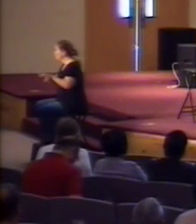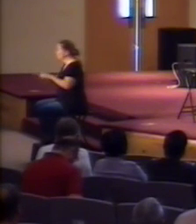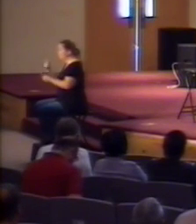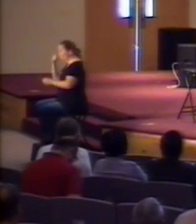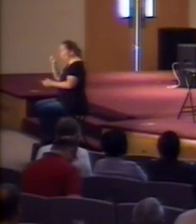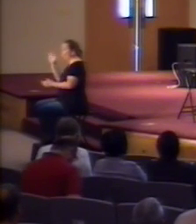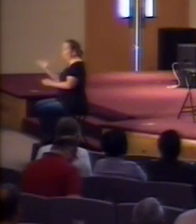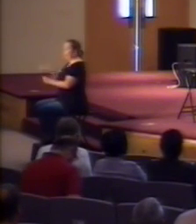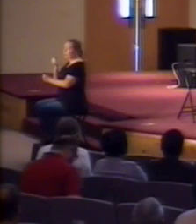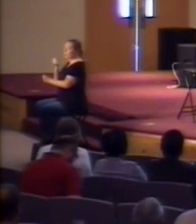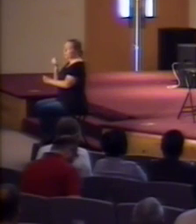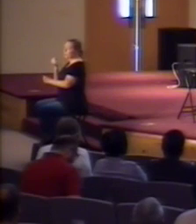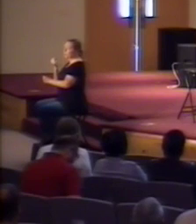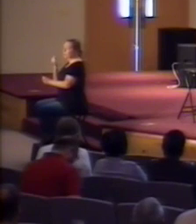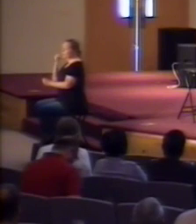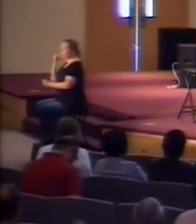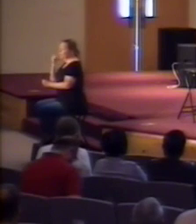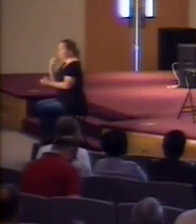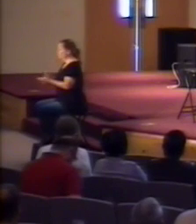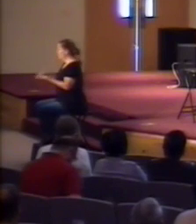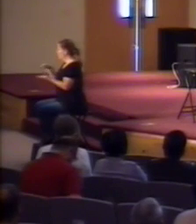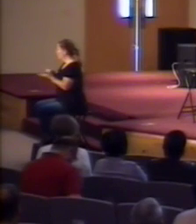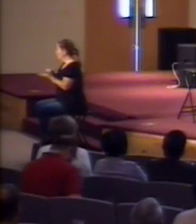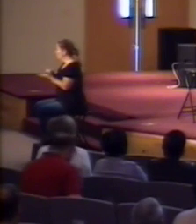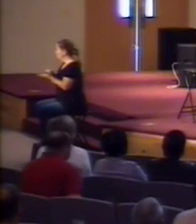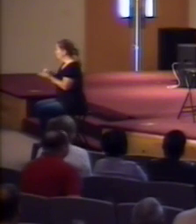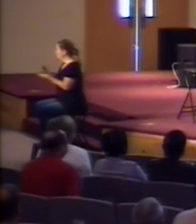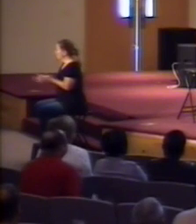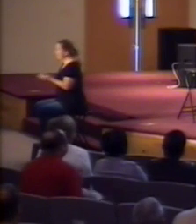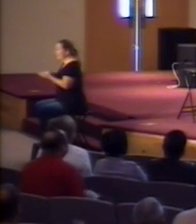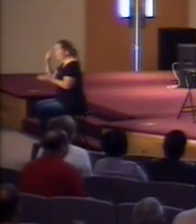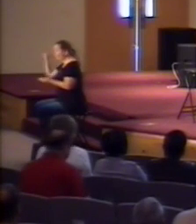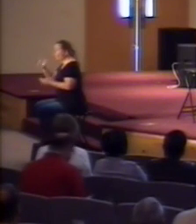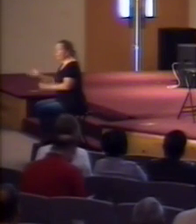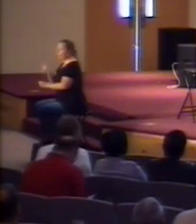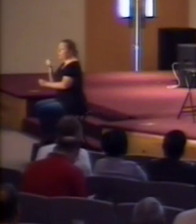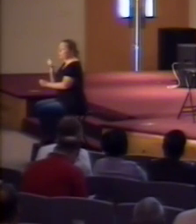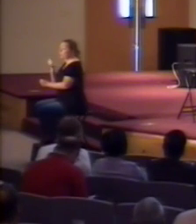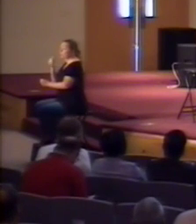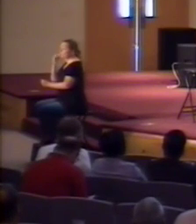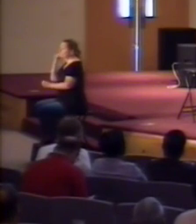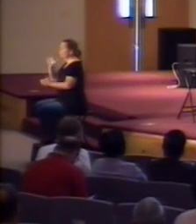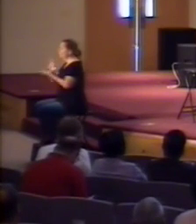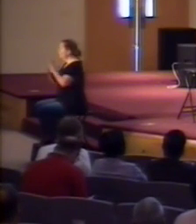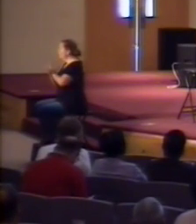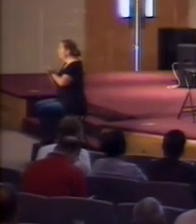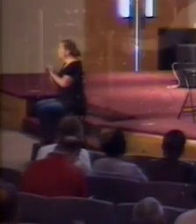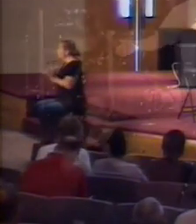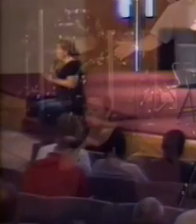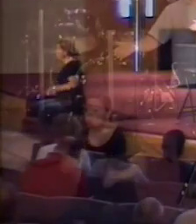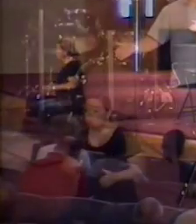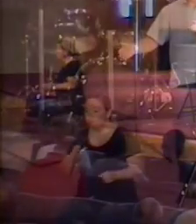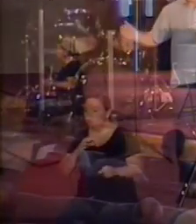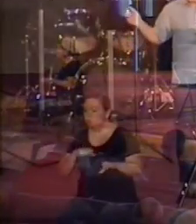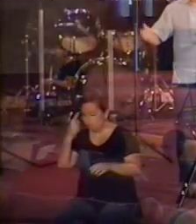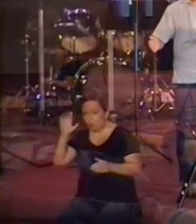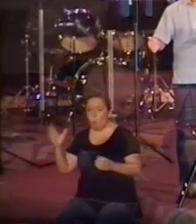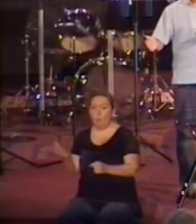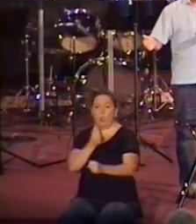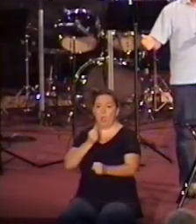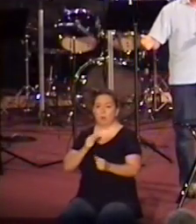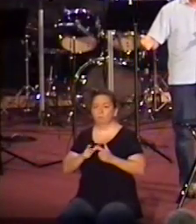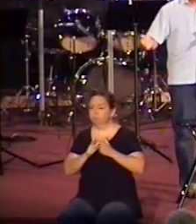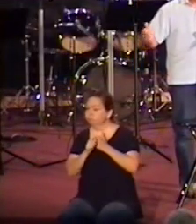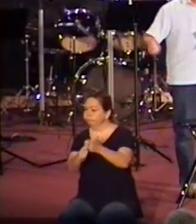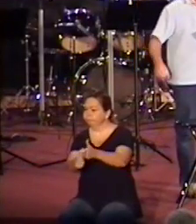win. If you're going to get up to win. If you're going to become a Christian, do it to win. Run all the